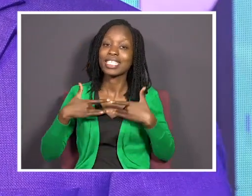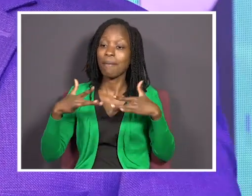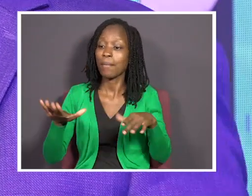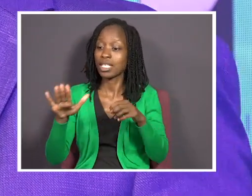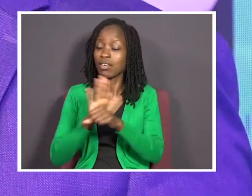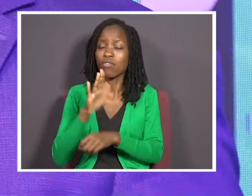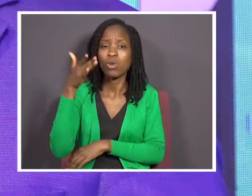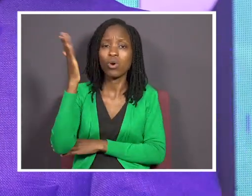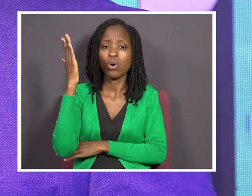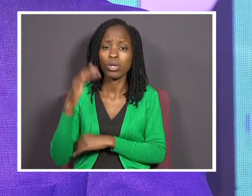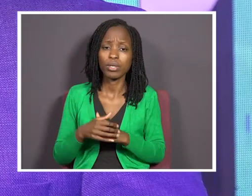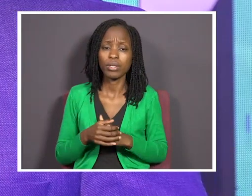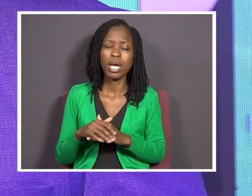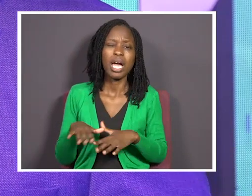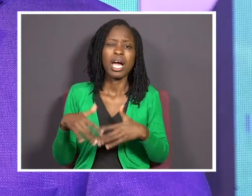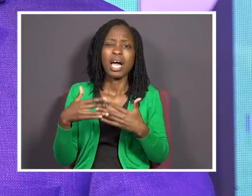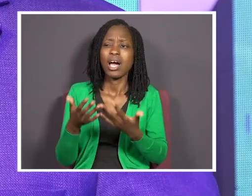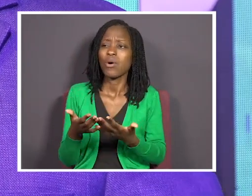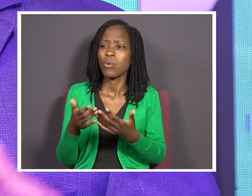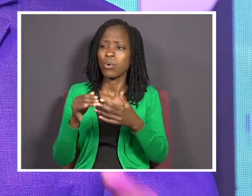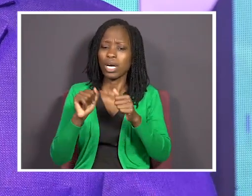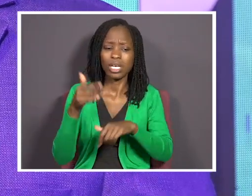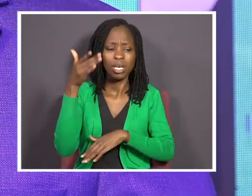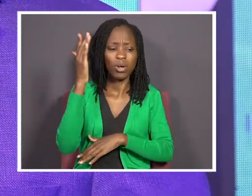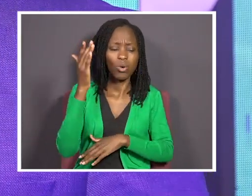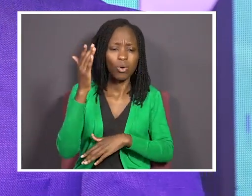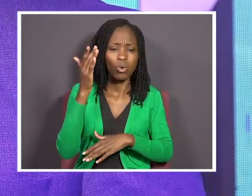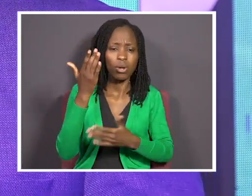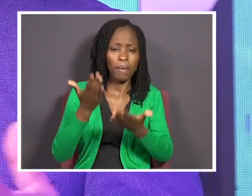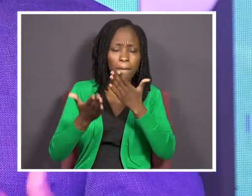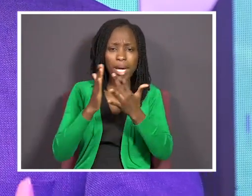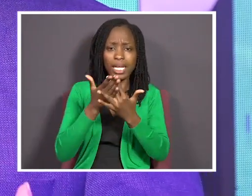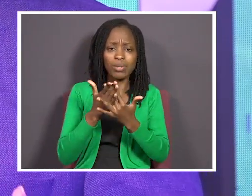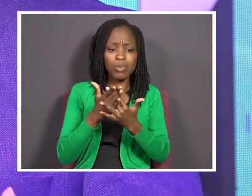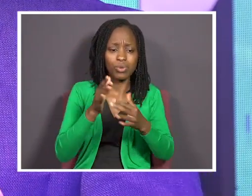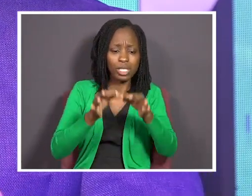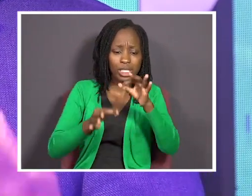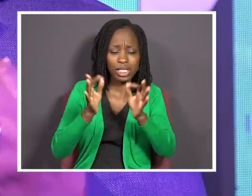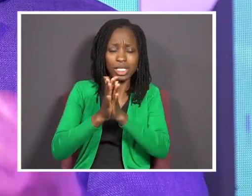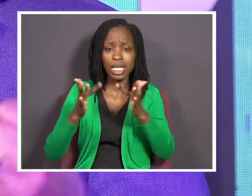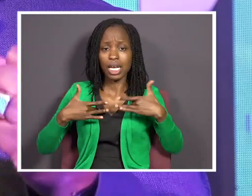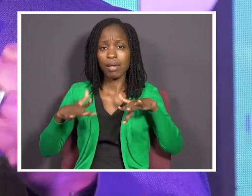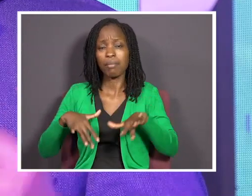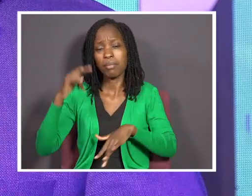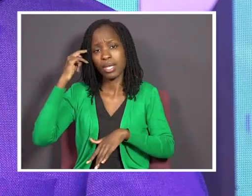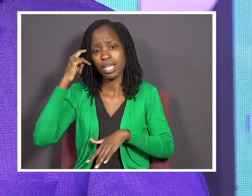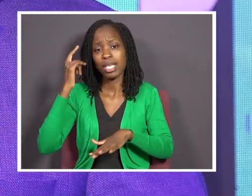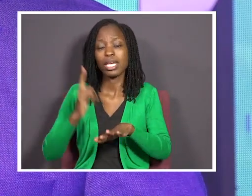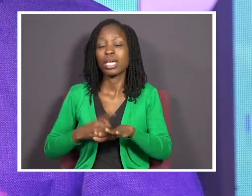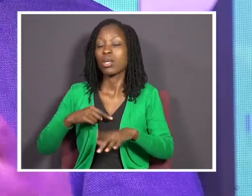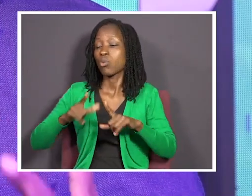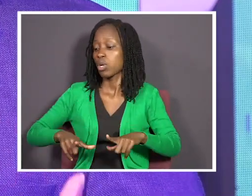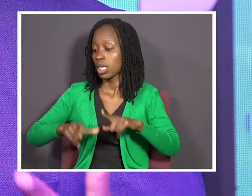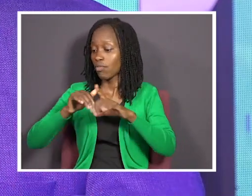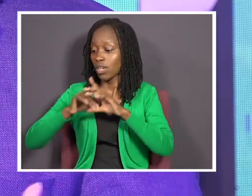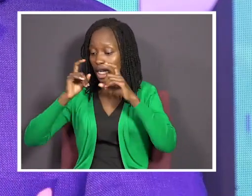God. How does God balance between justice and mercy? I tend to think that when we live in sin and